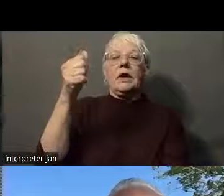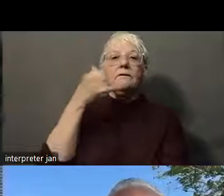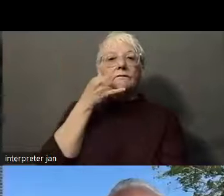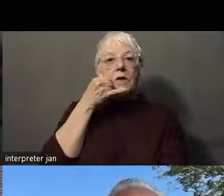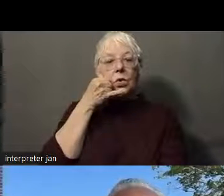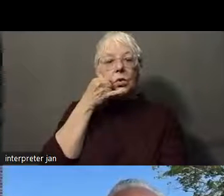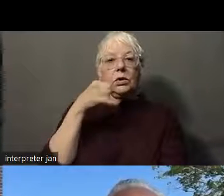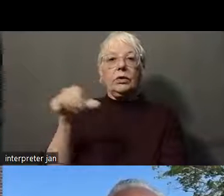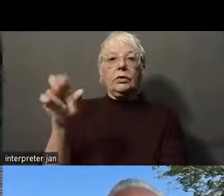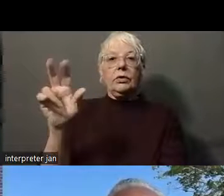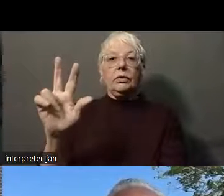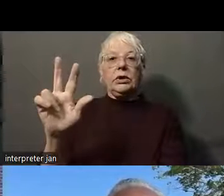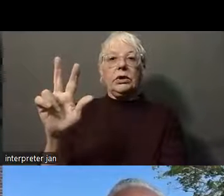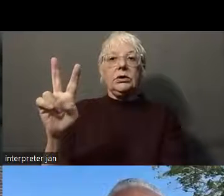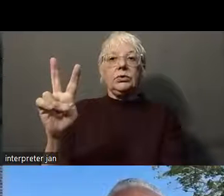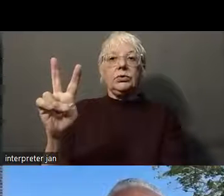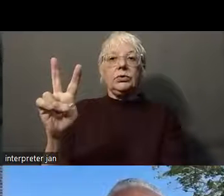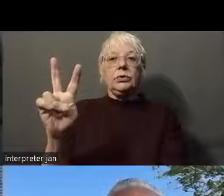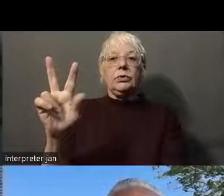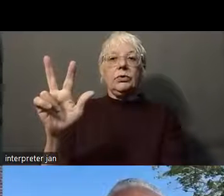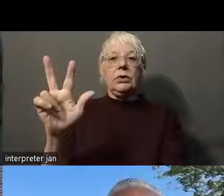is